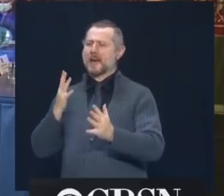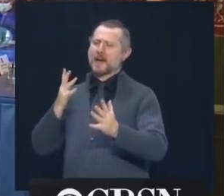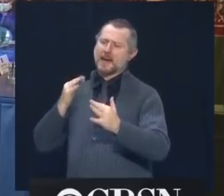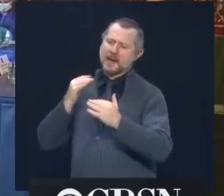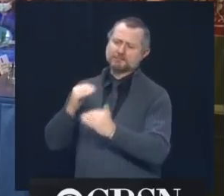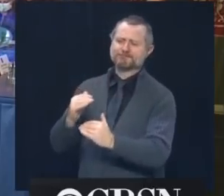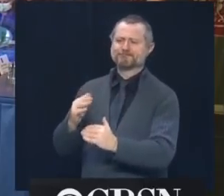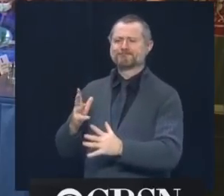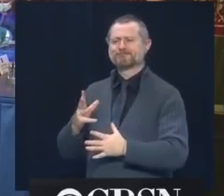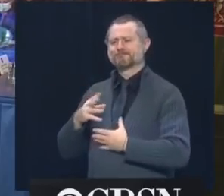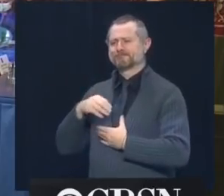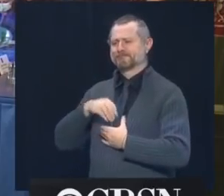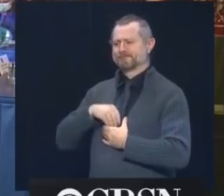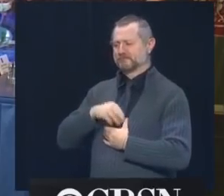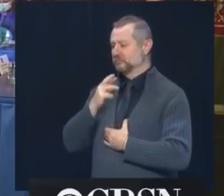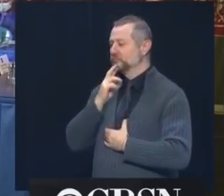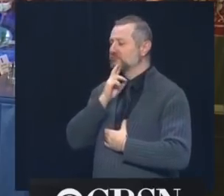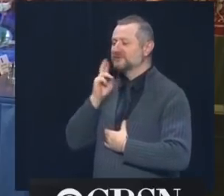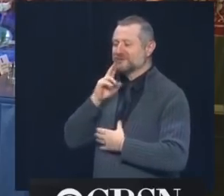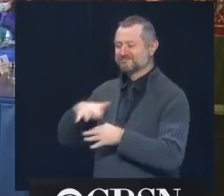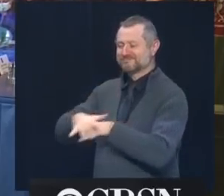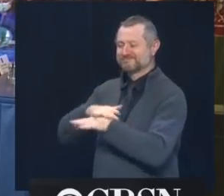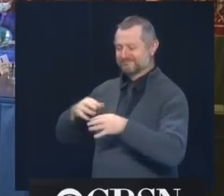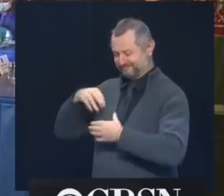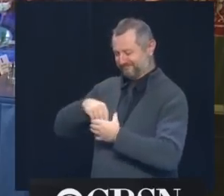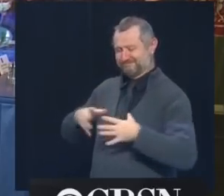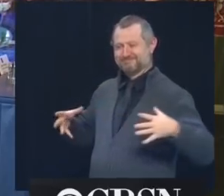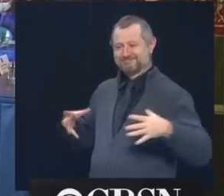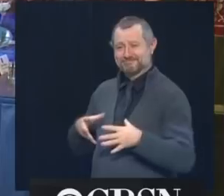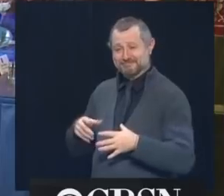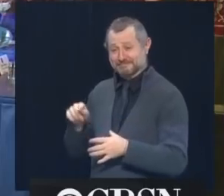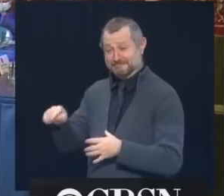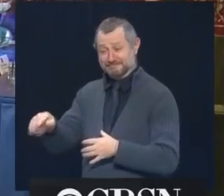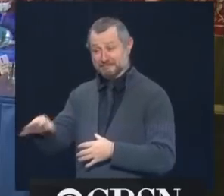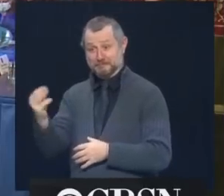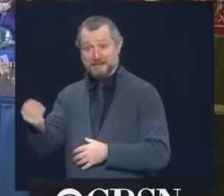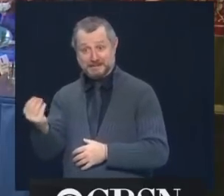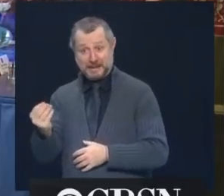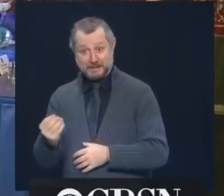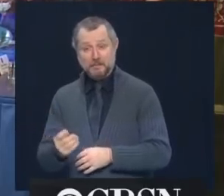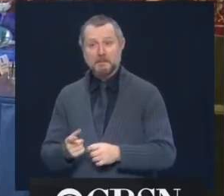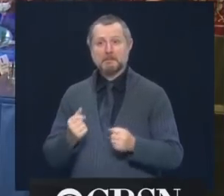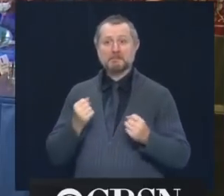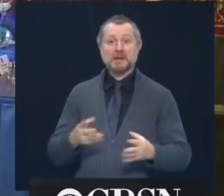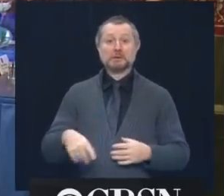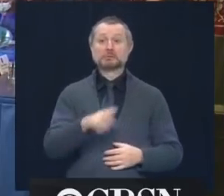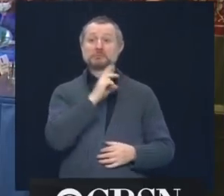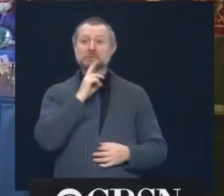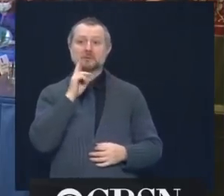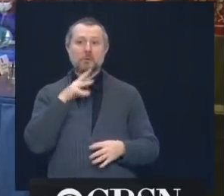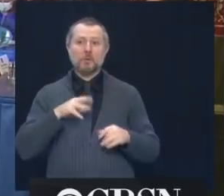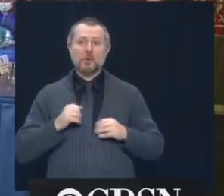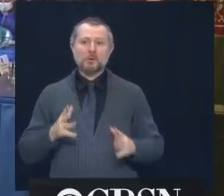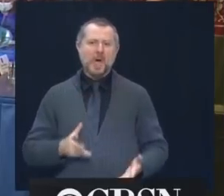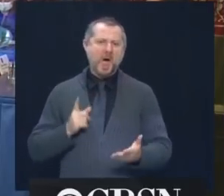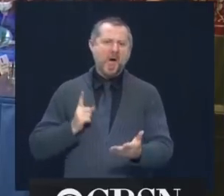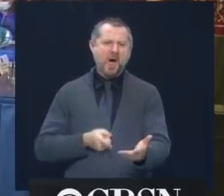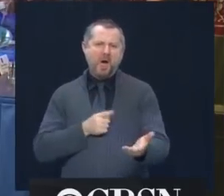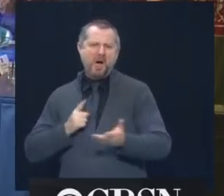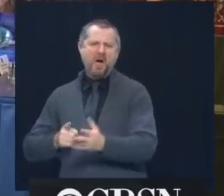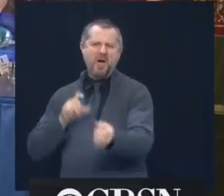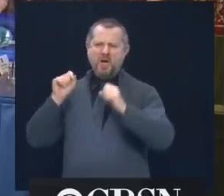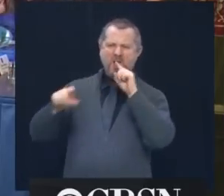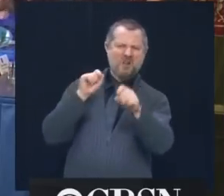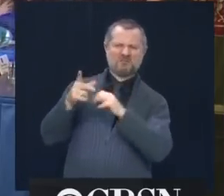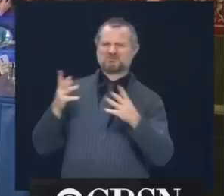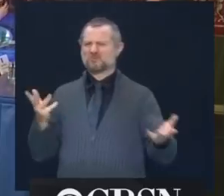as Monday. A number of restaurateurs are questioning whether there's a nexus between the